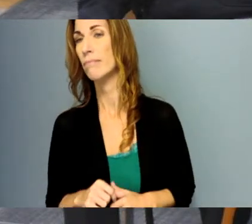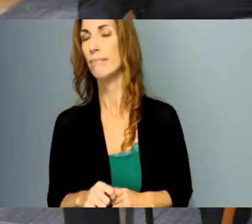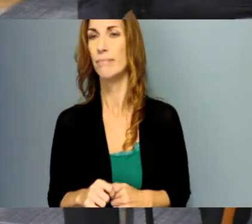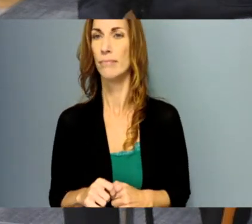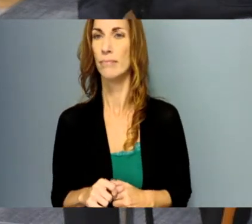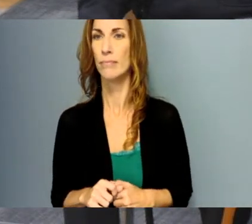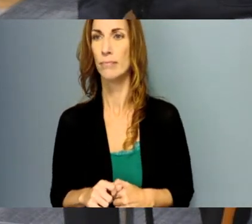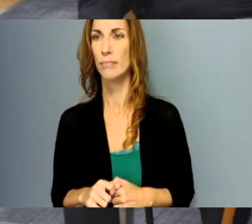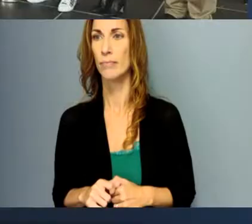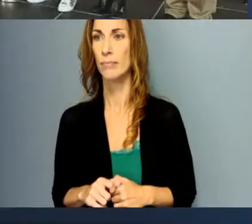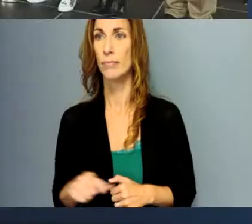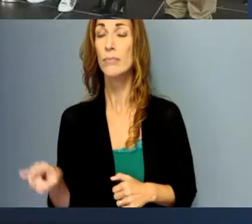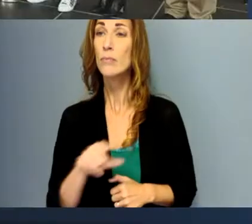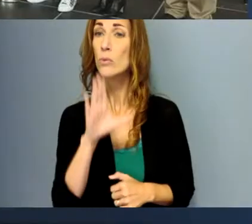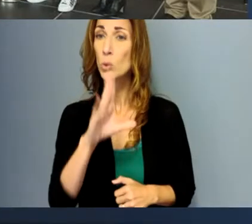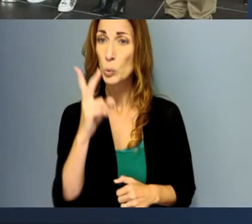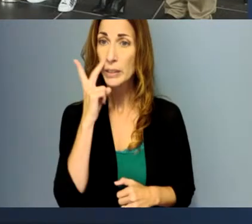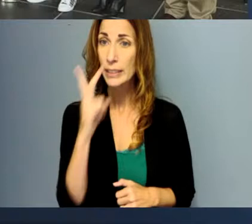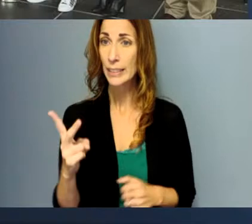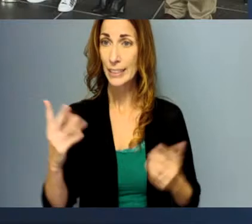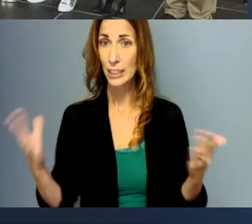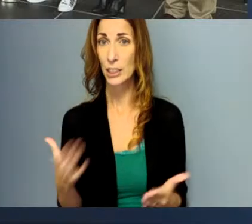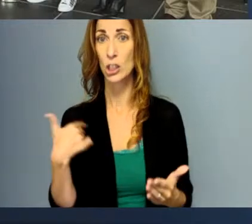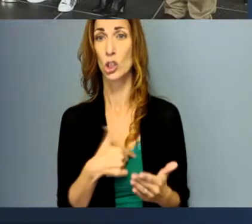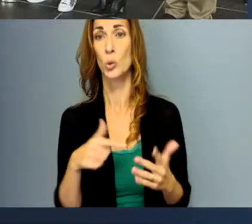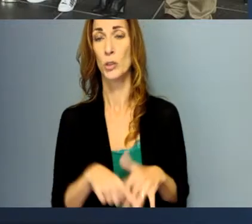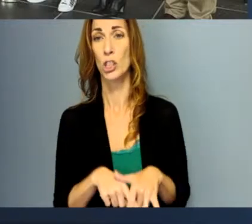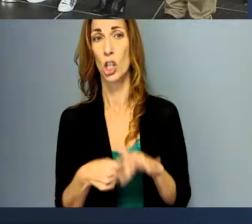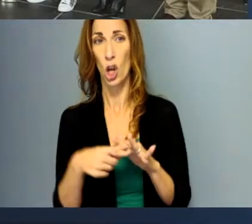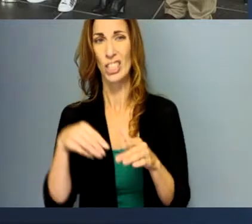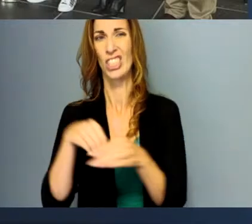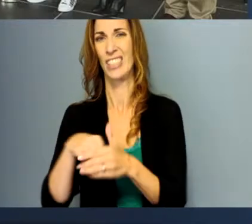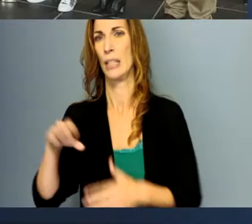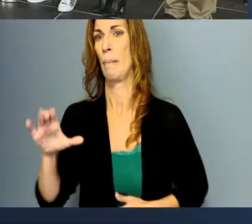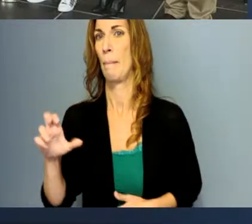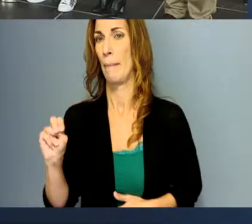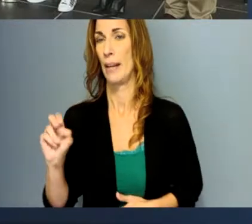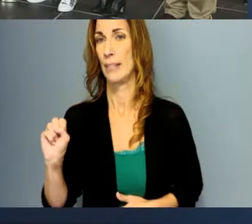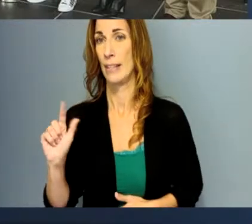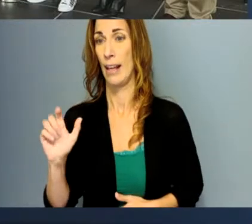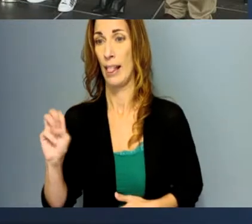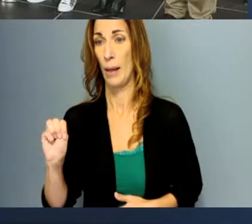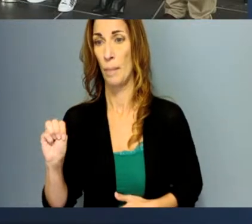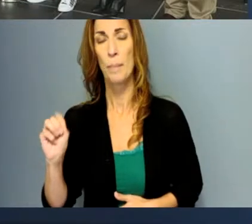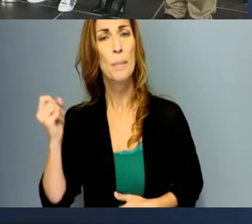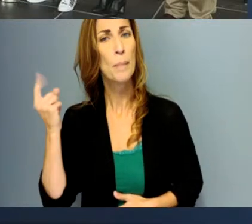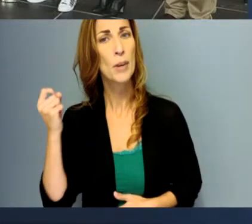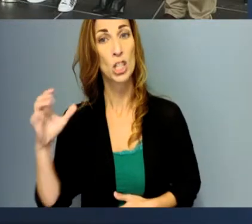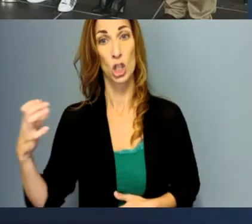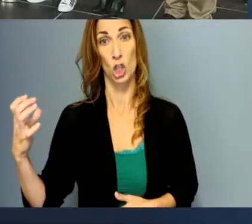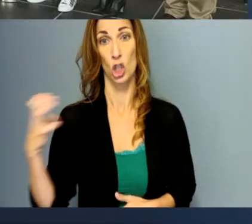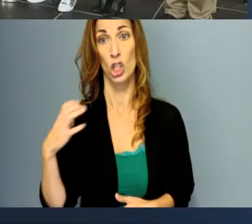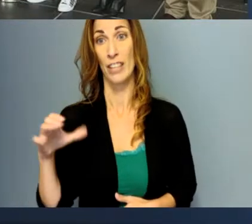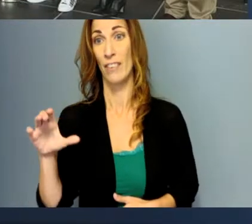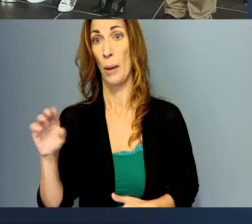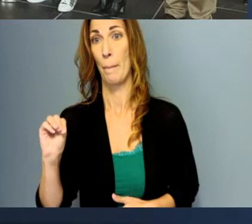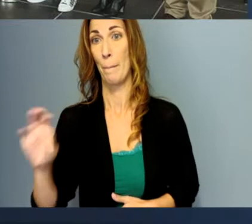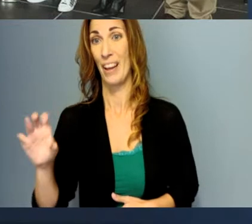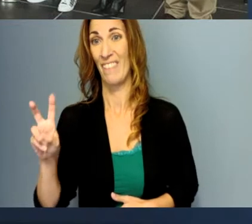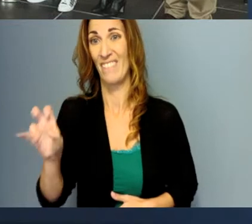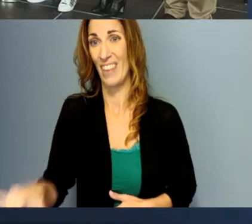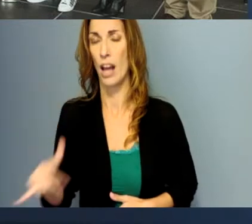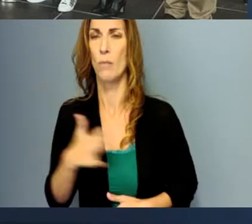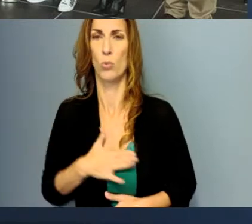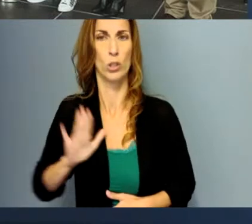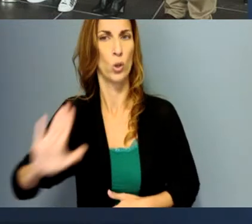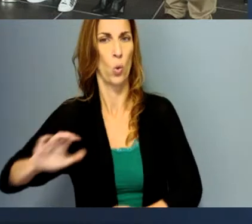So as you'll see here, we launched in Bensalem. And again, Chief McVeigh, I have very much appreciated